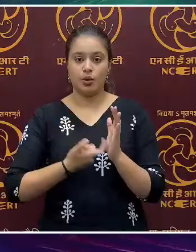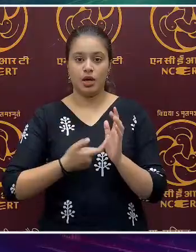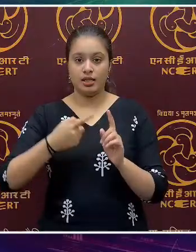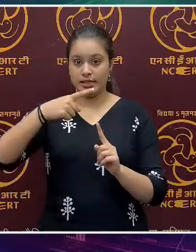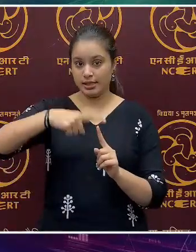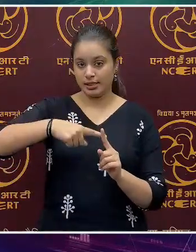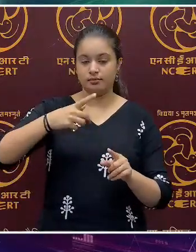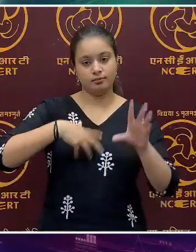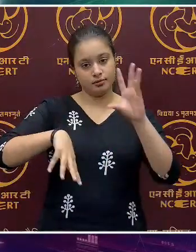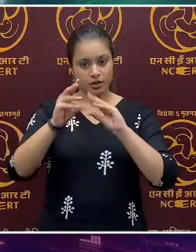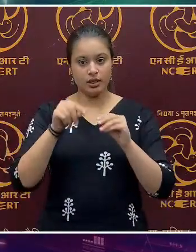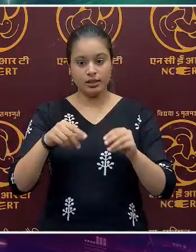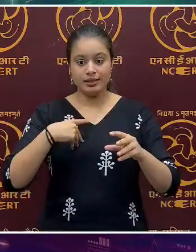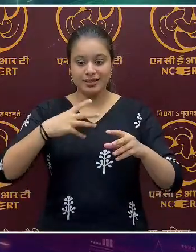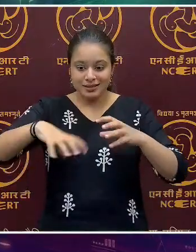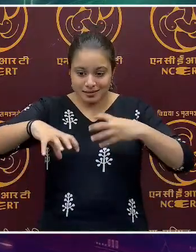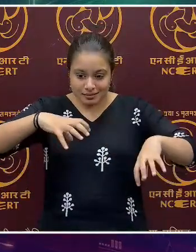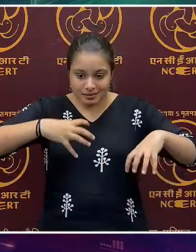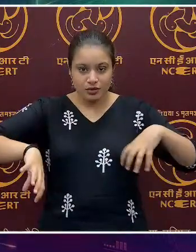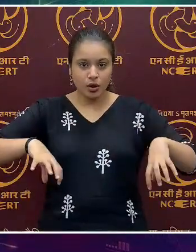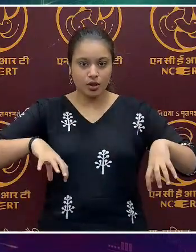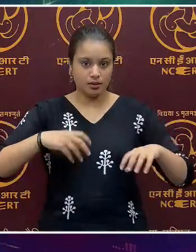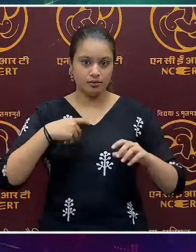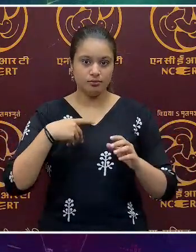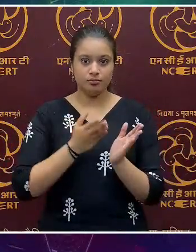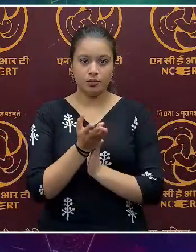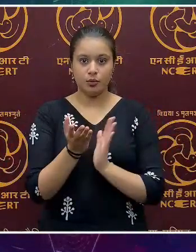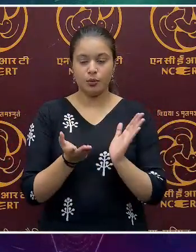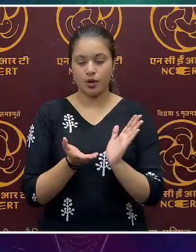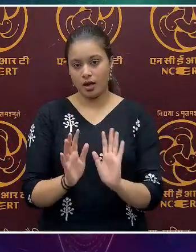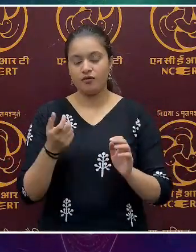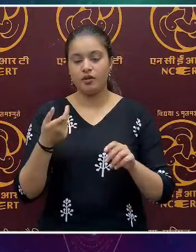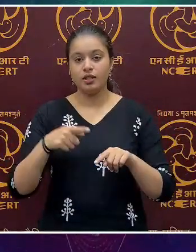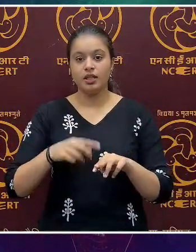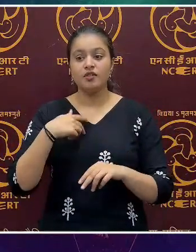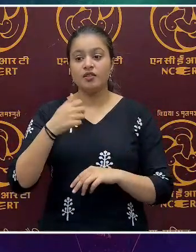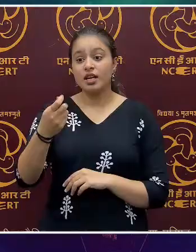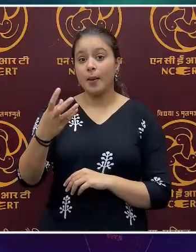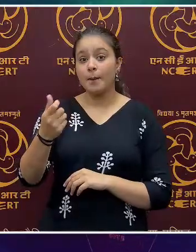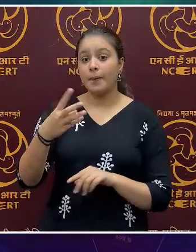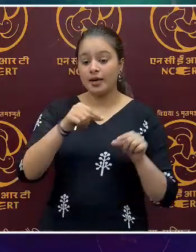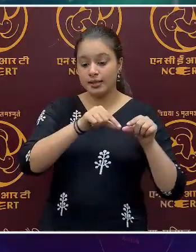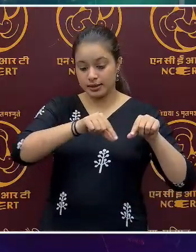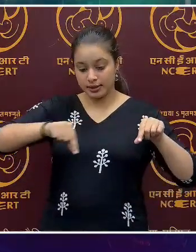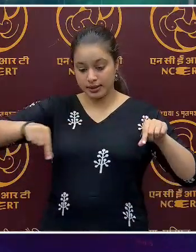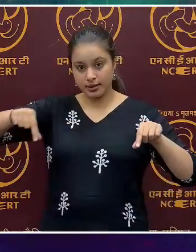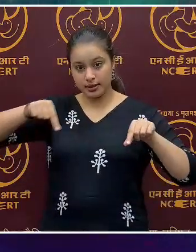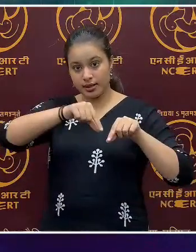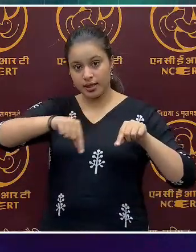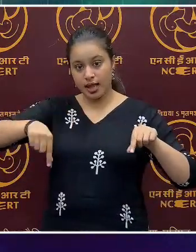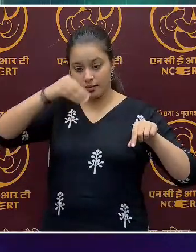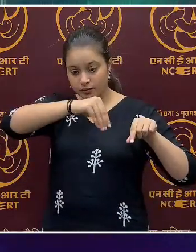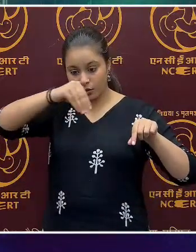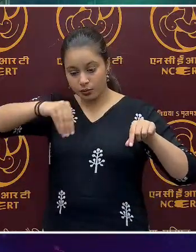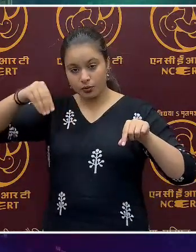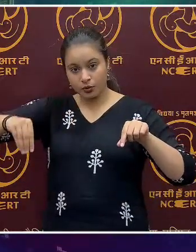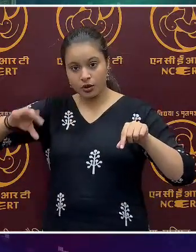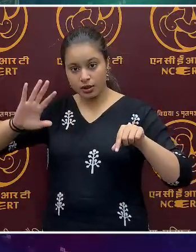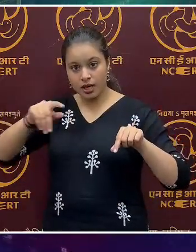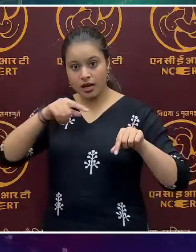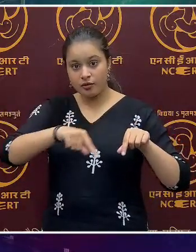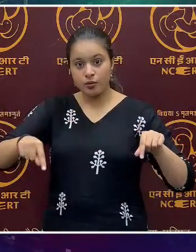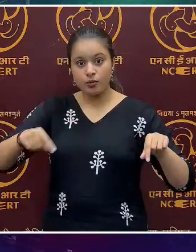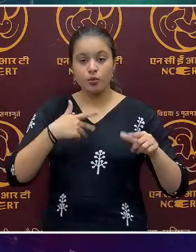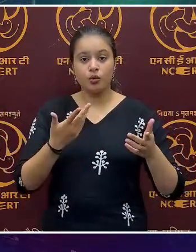technique. So we will do the sorting till then when the numbers in the array is sorted in such a way that it will be arranged